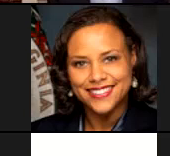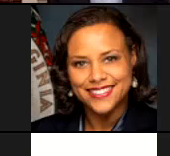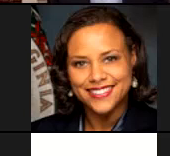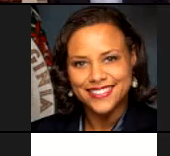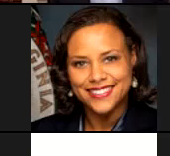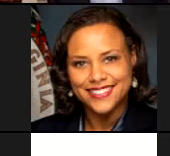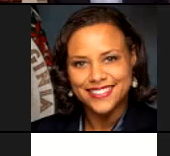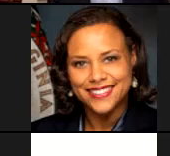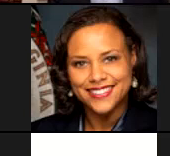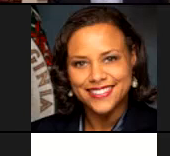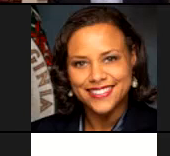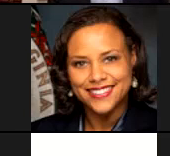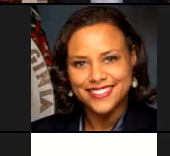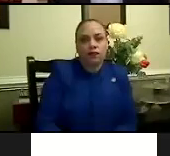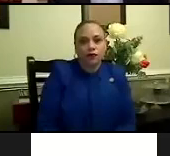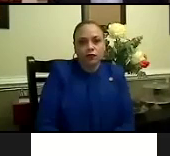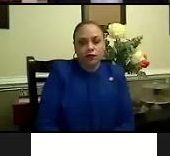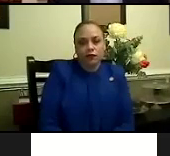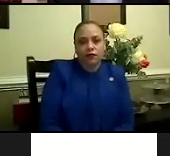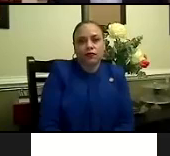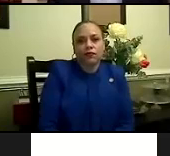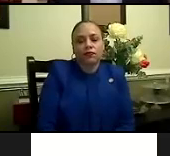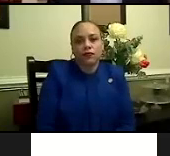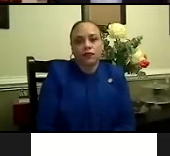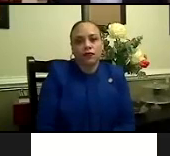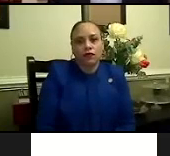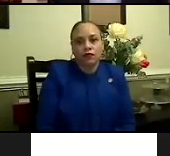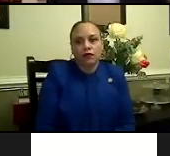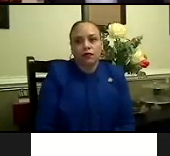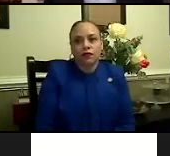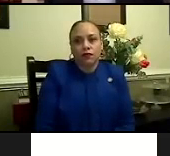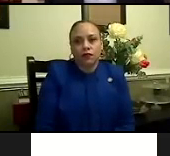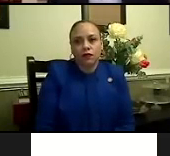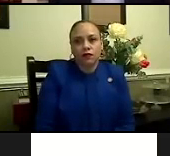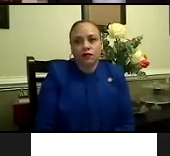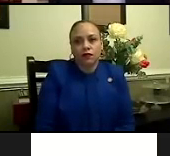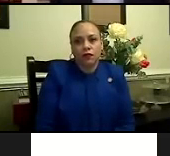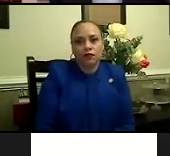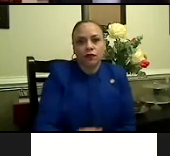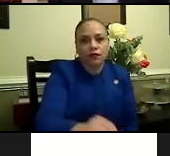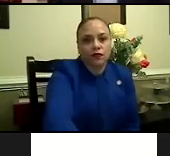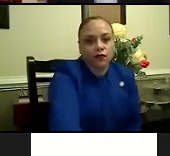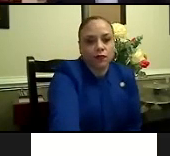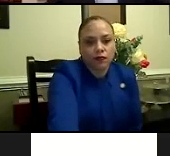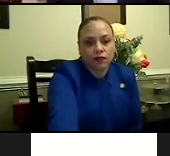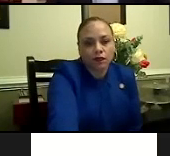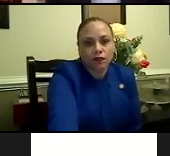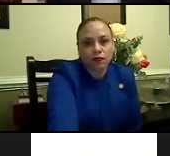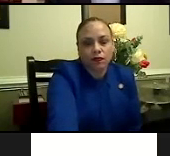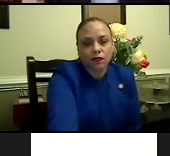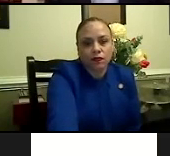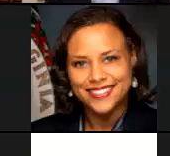I plan to receive the vaccination and again, do everything that we can to put this